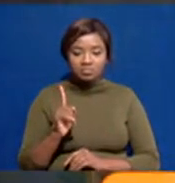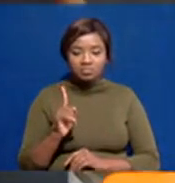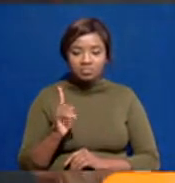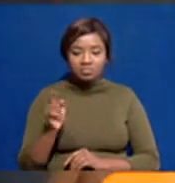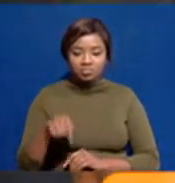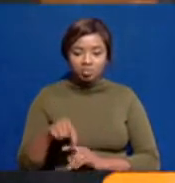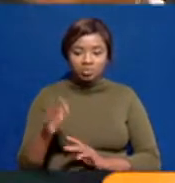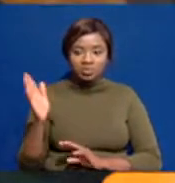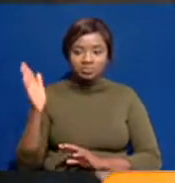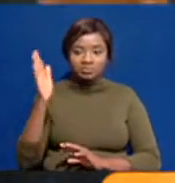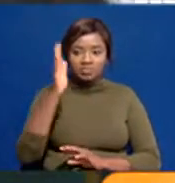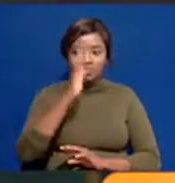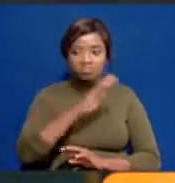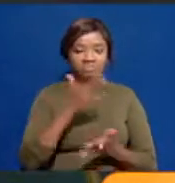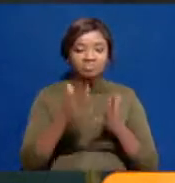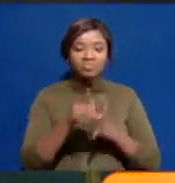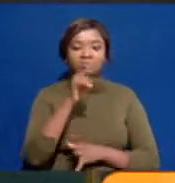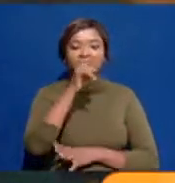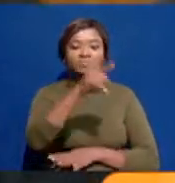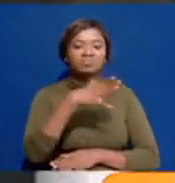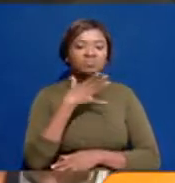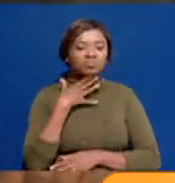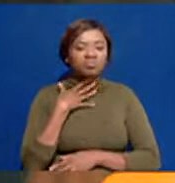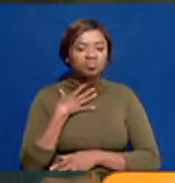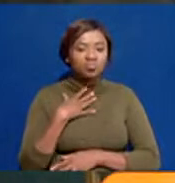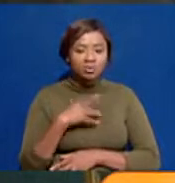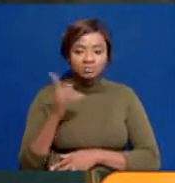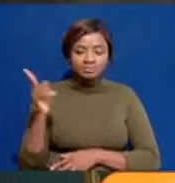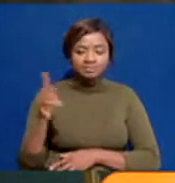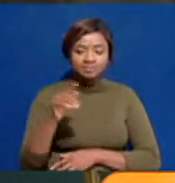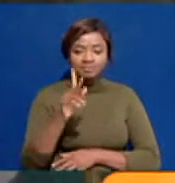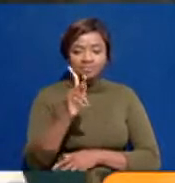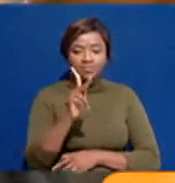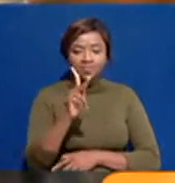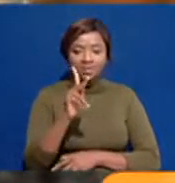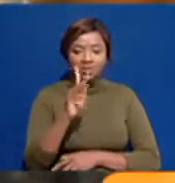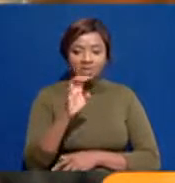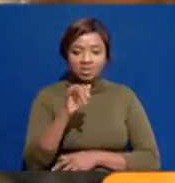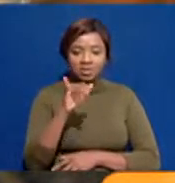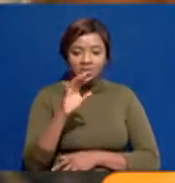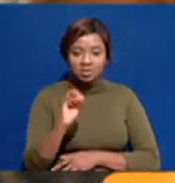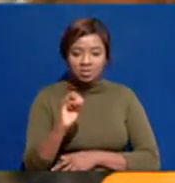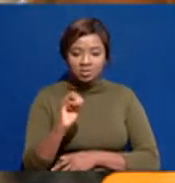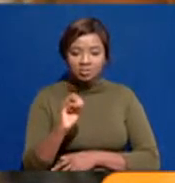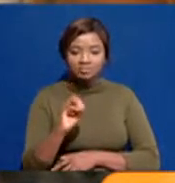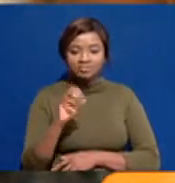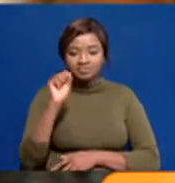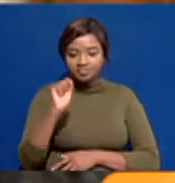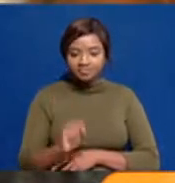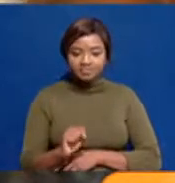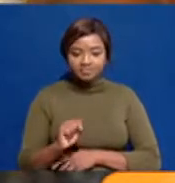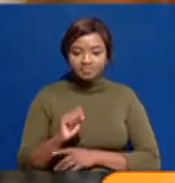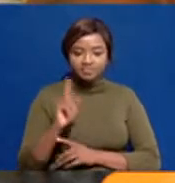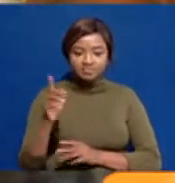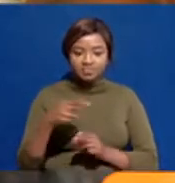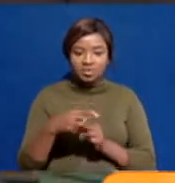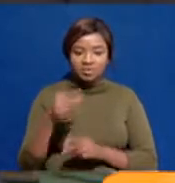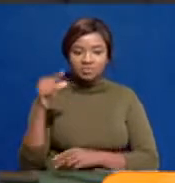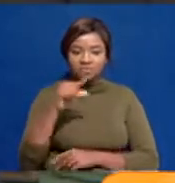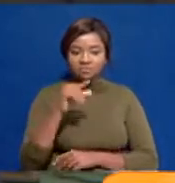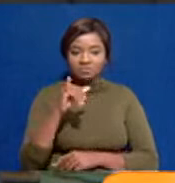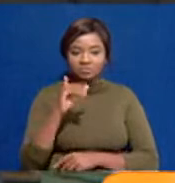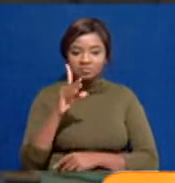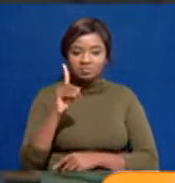day, ama yeye pia anataka kuturudishia Ilios 4. KU South Member of Parliament Gideon Kimayo revealed to the committee that there